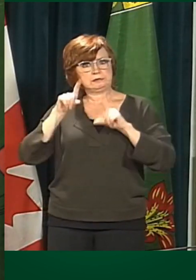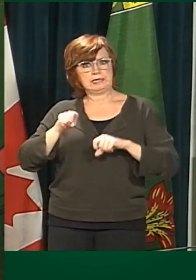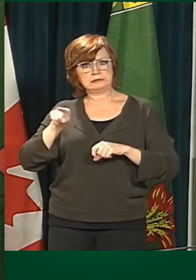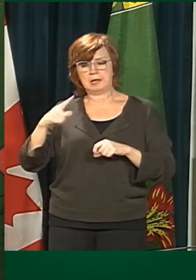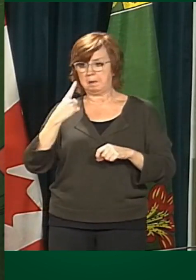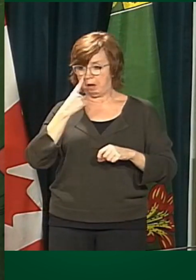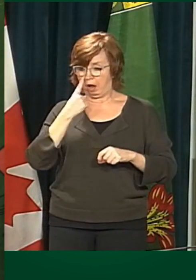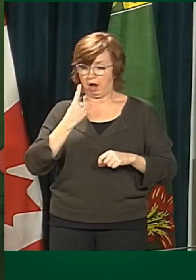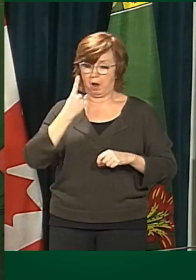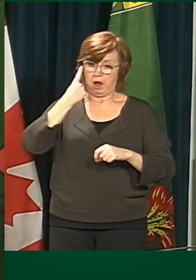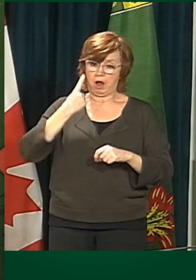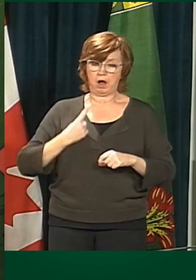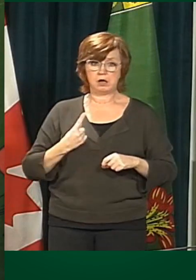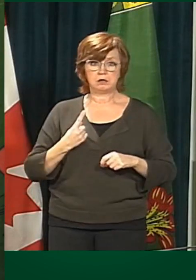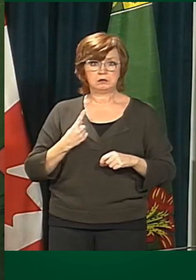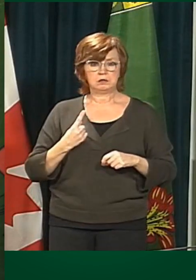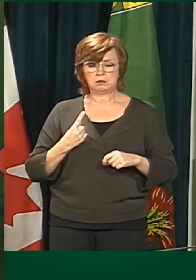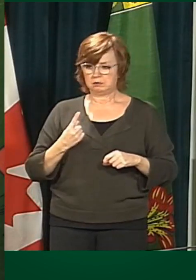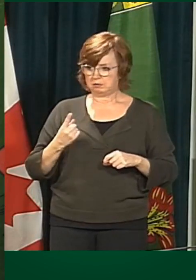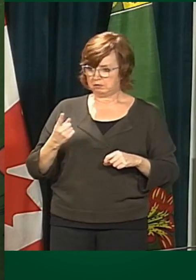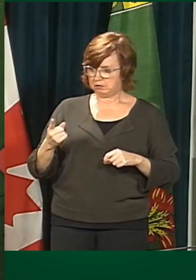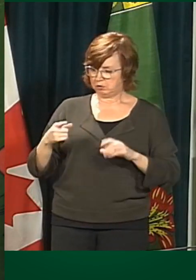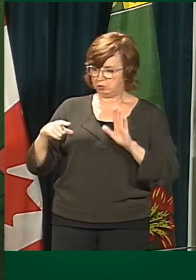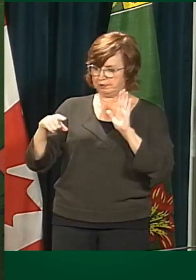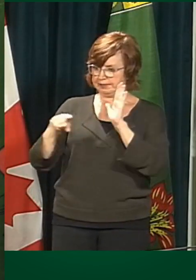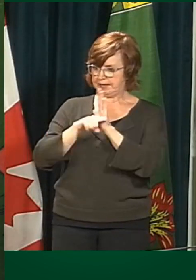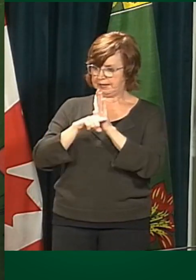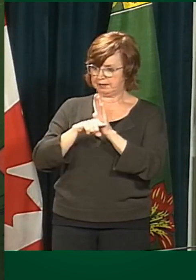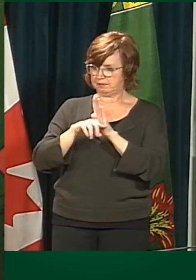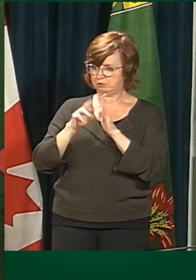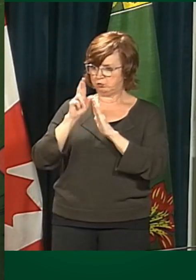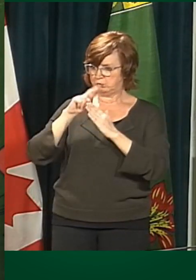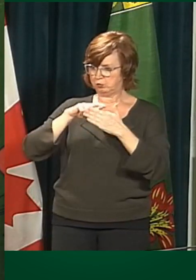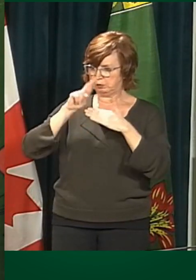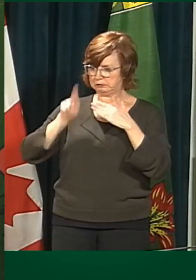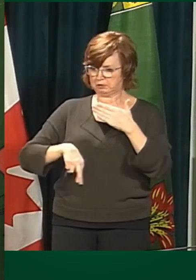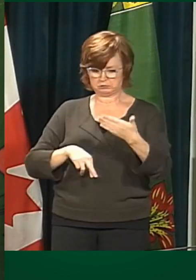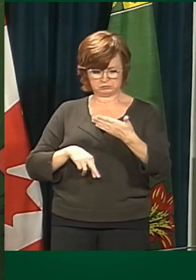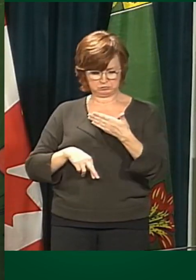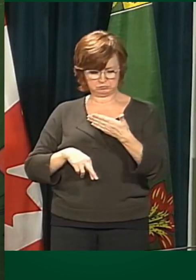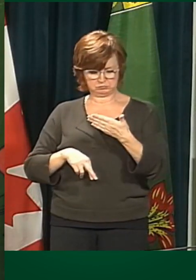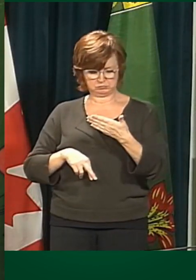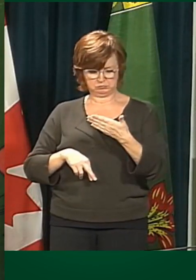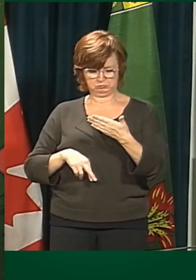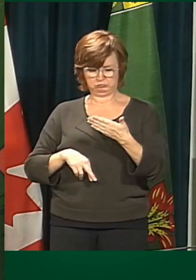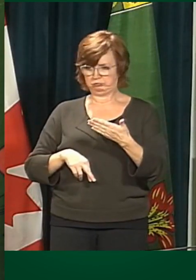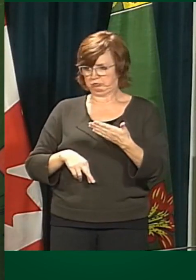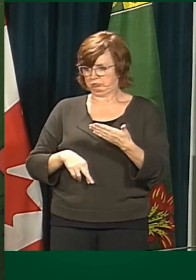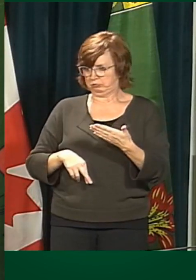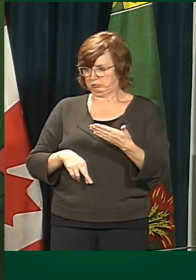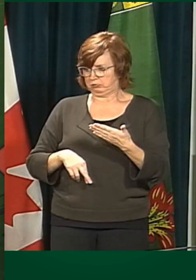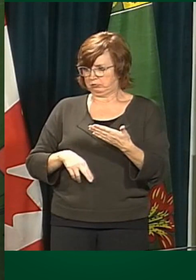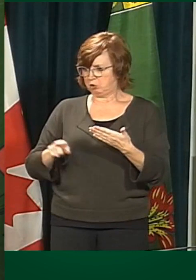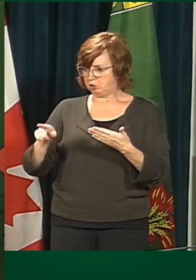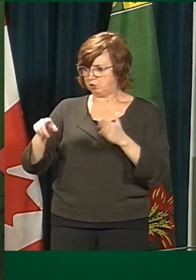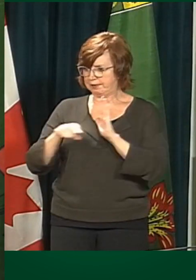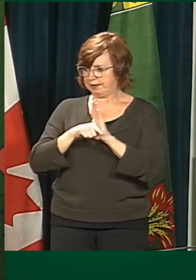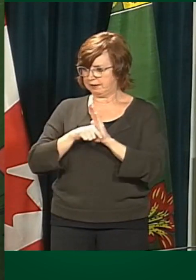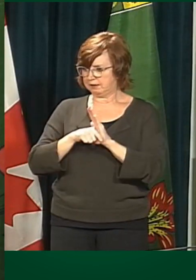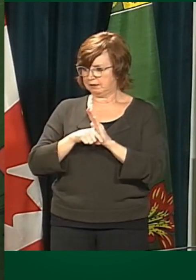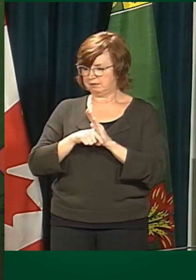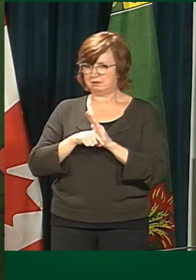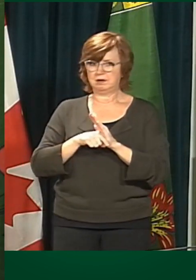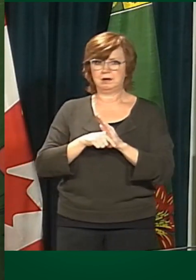test may be false negative. So if you are a household contact, you just have a dry cough and you call Healthline, they may say, wait